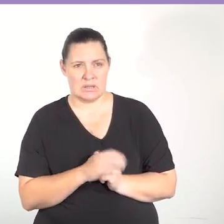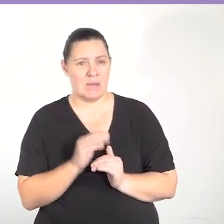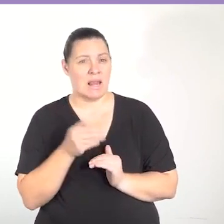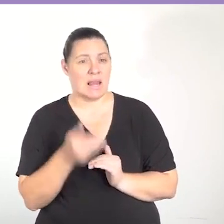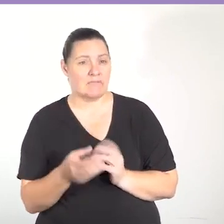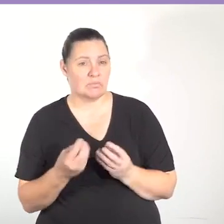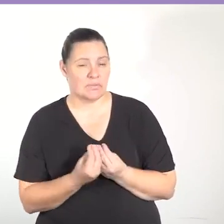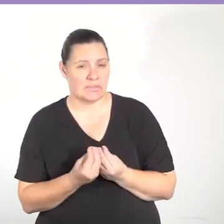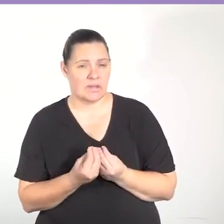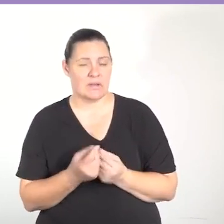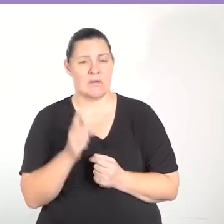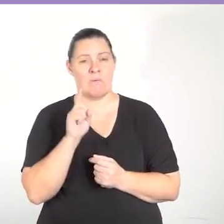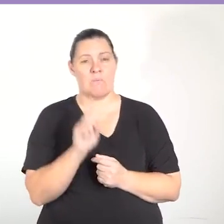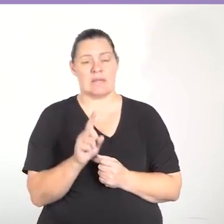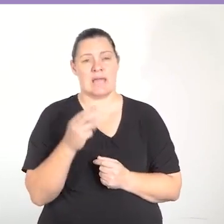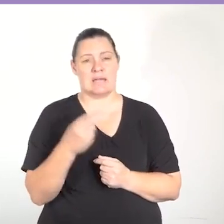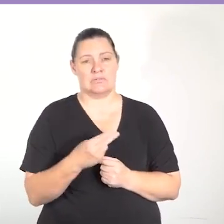I am left with